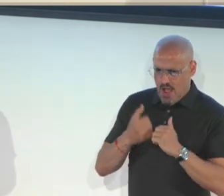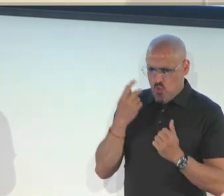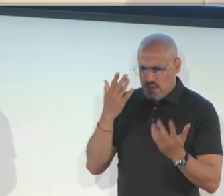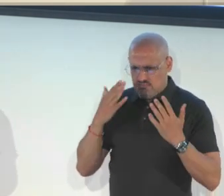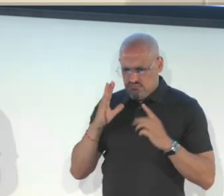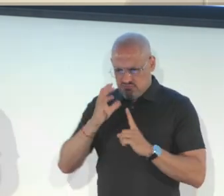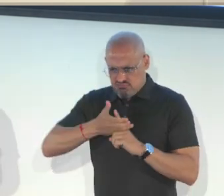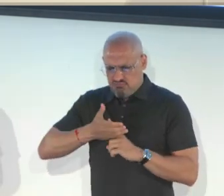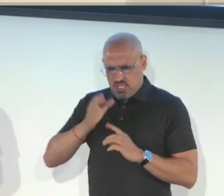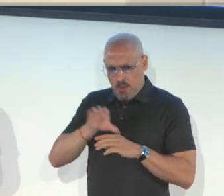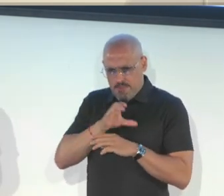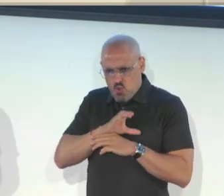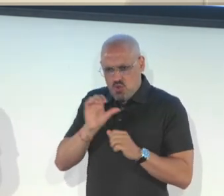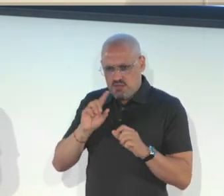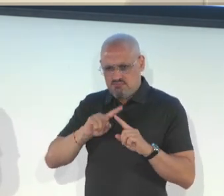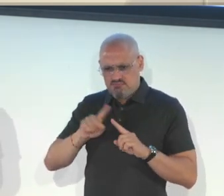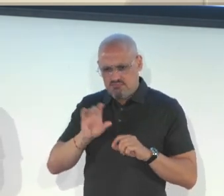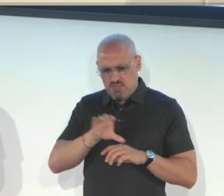digital agents.